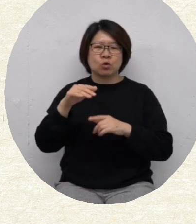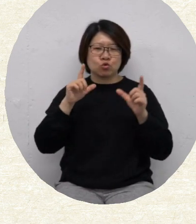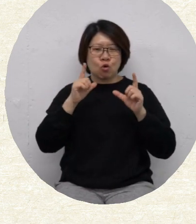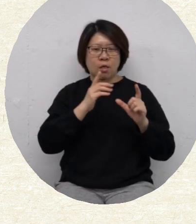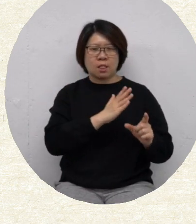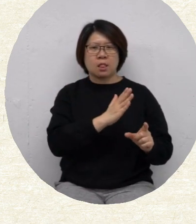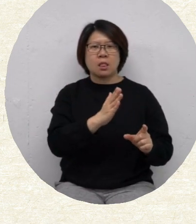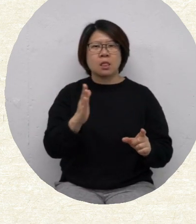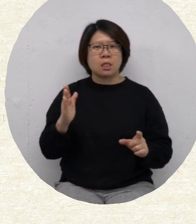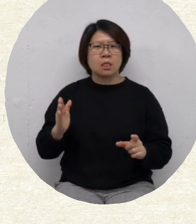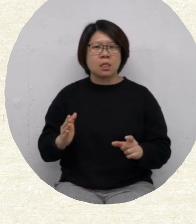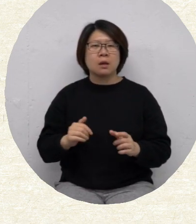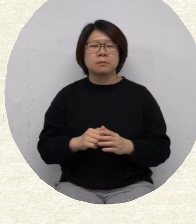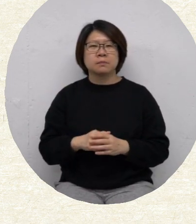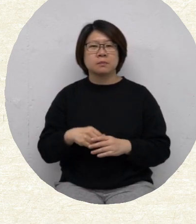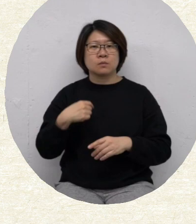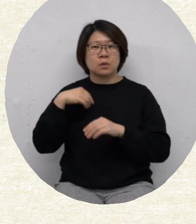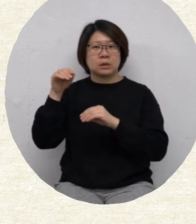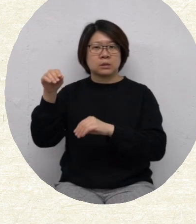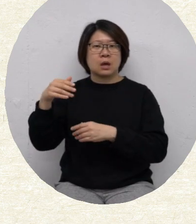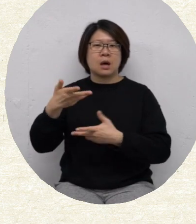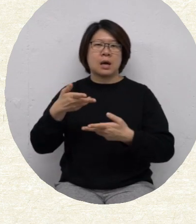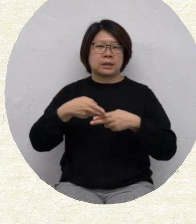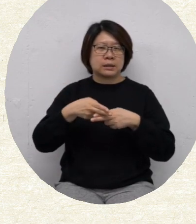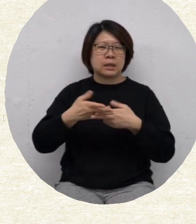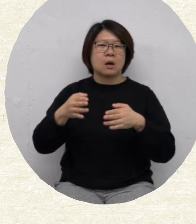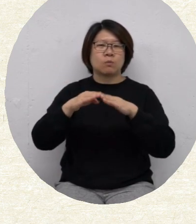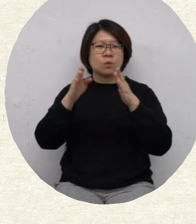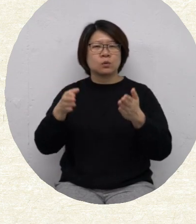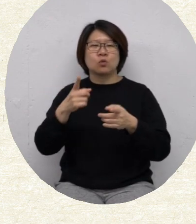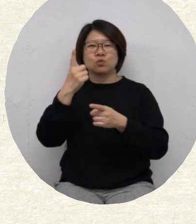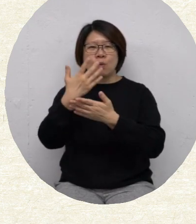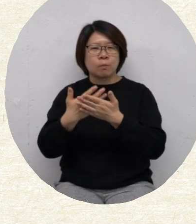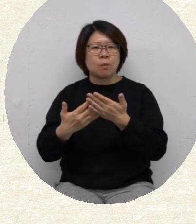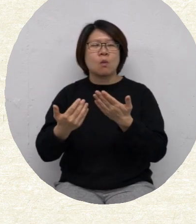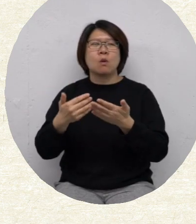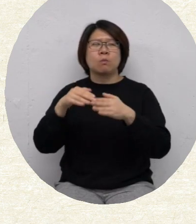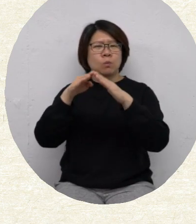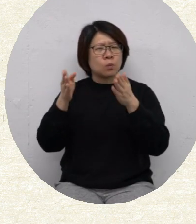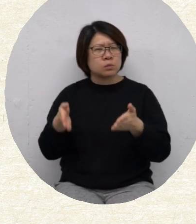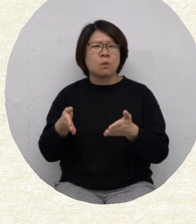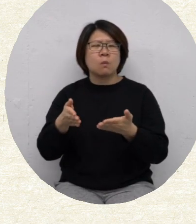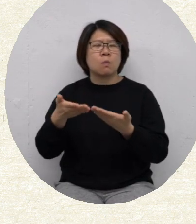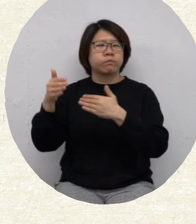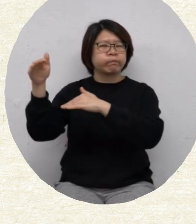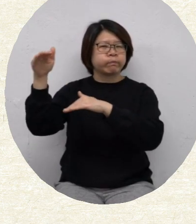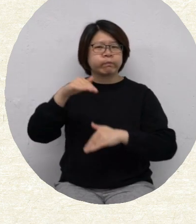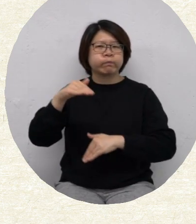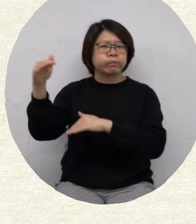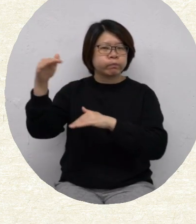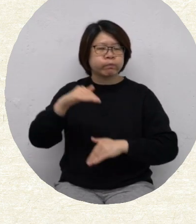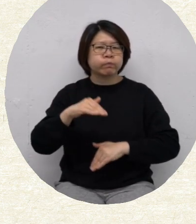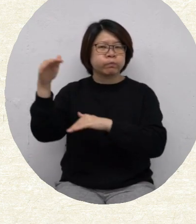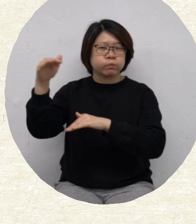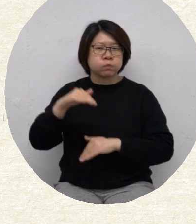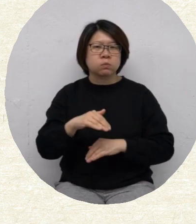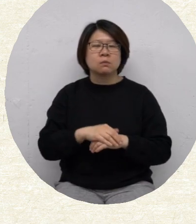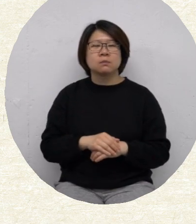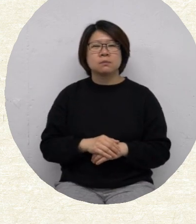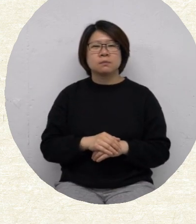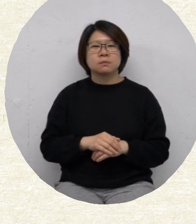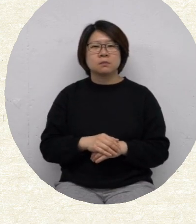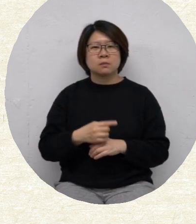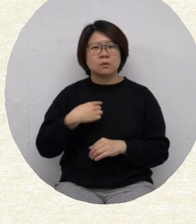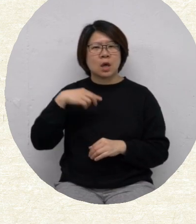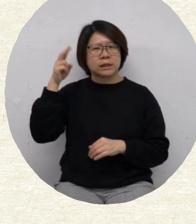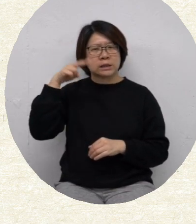and the act of translation. Like many people during the height of the COVID-19 pandemic, my husband and